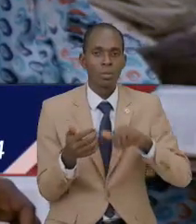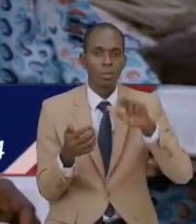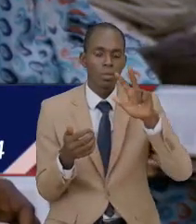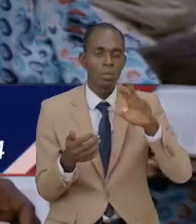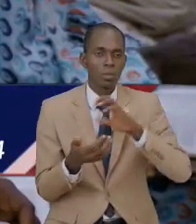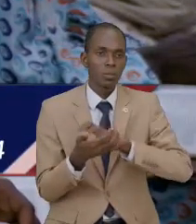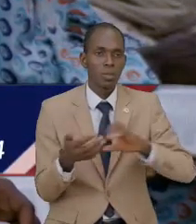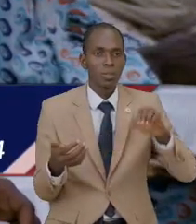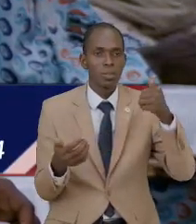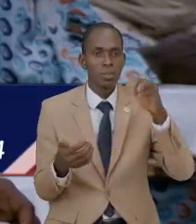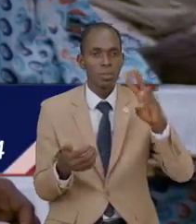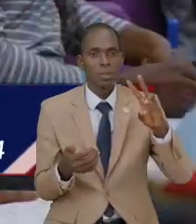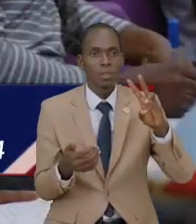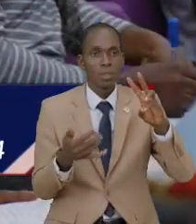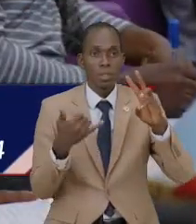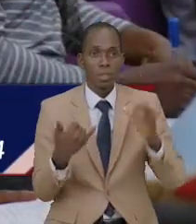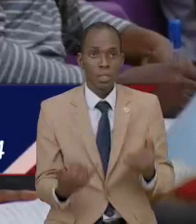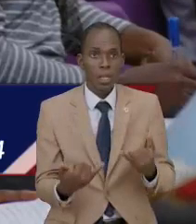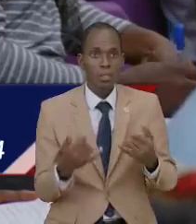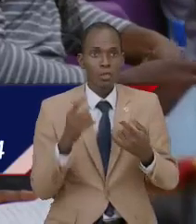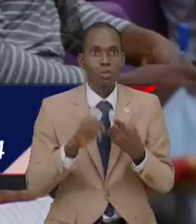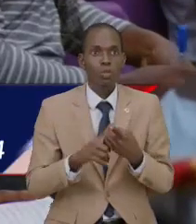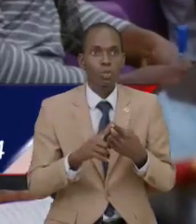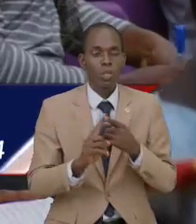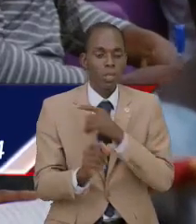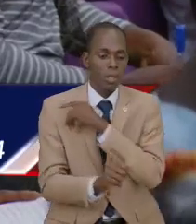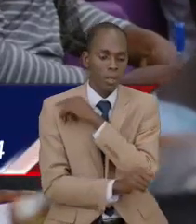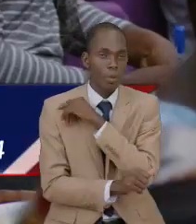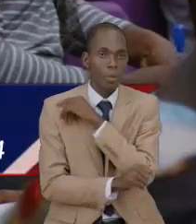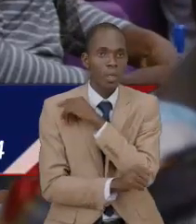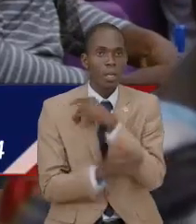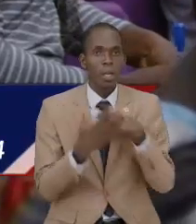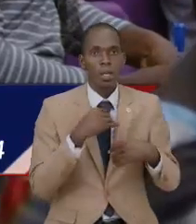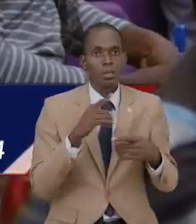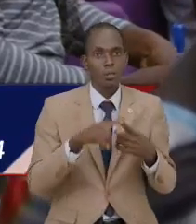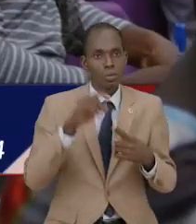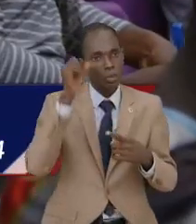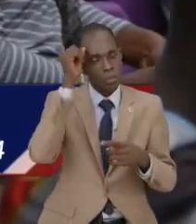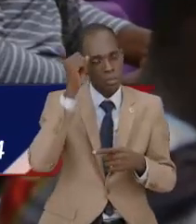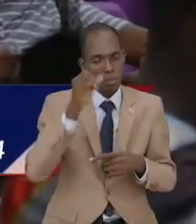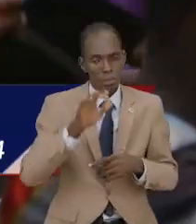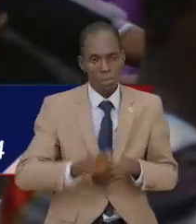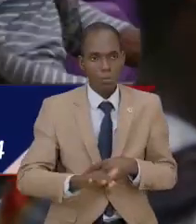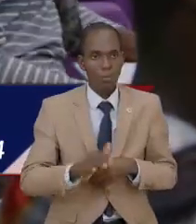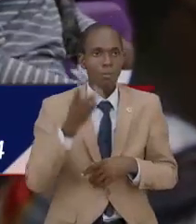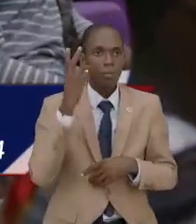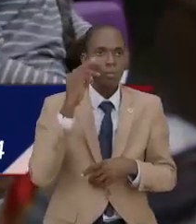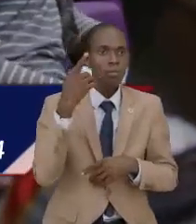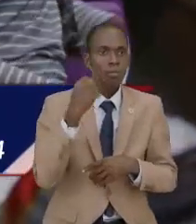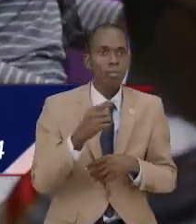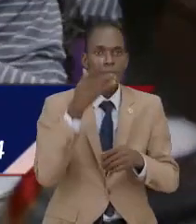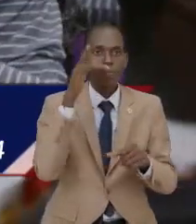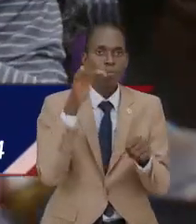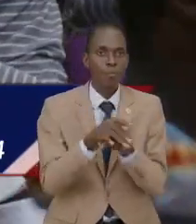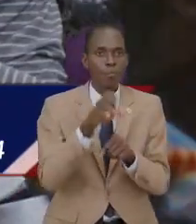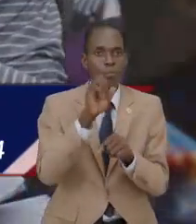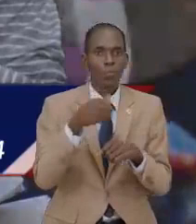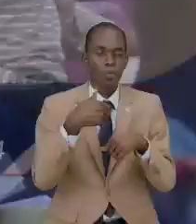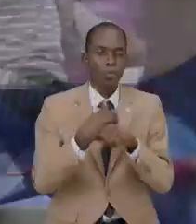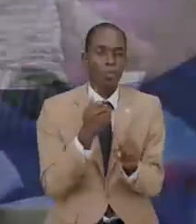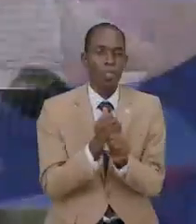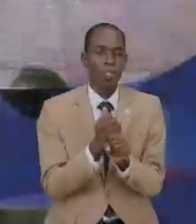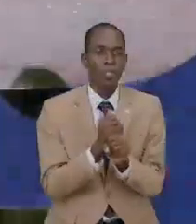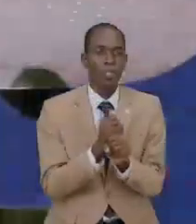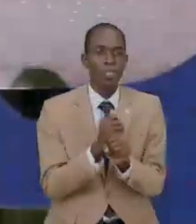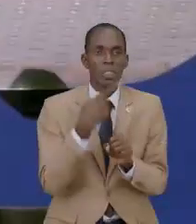Now, to Abraham and his seed were the promises made. He